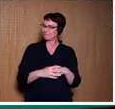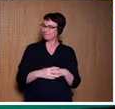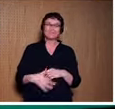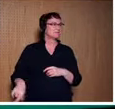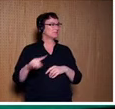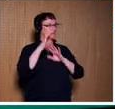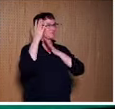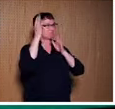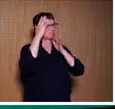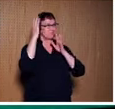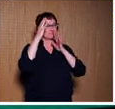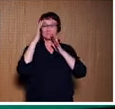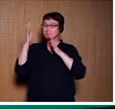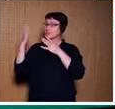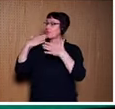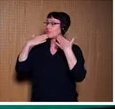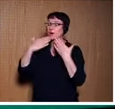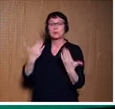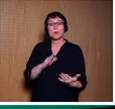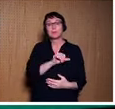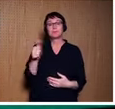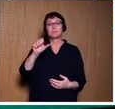key issues. Stephanie.